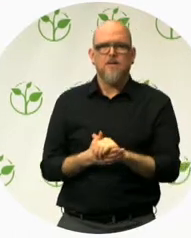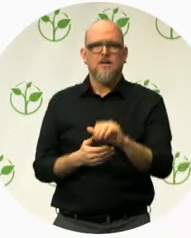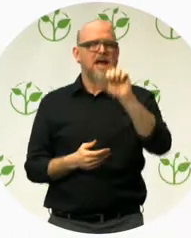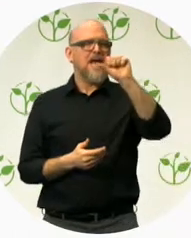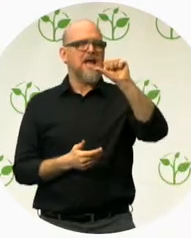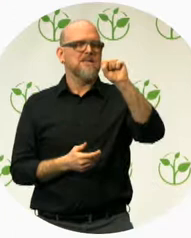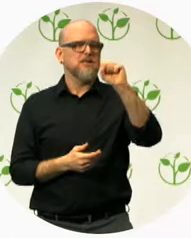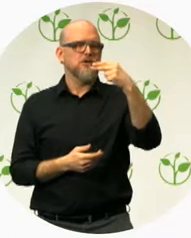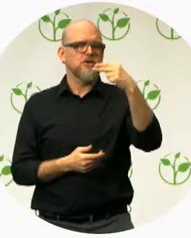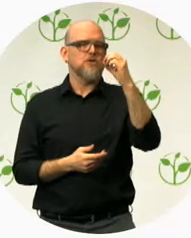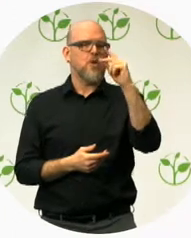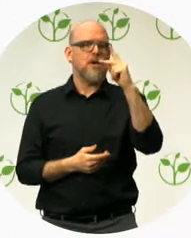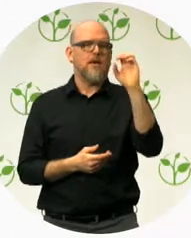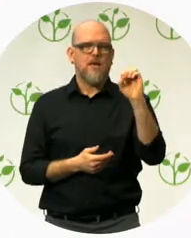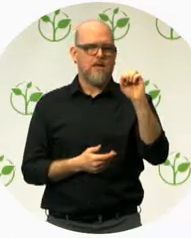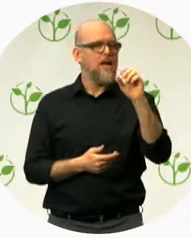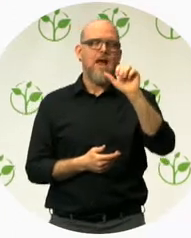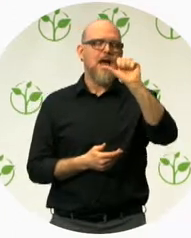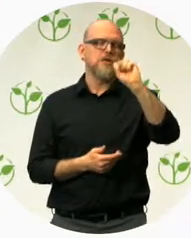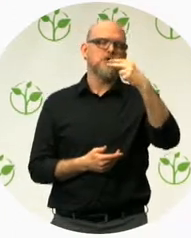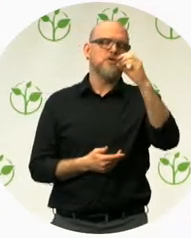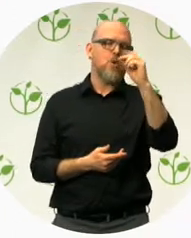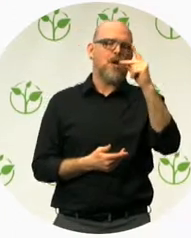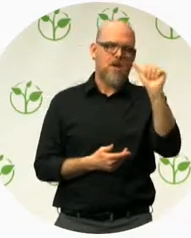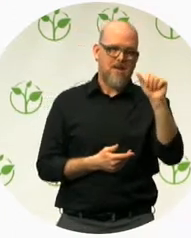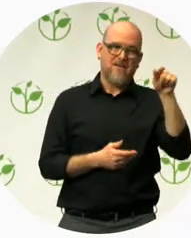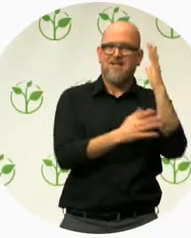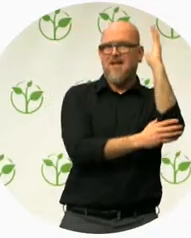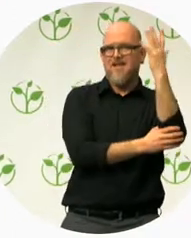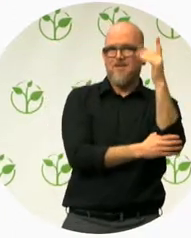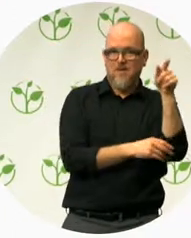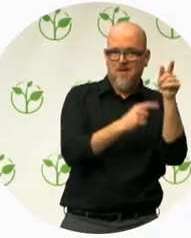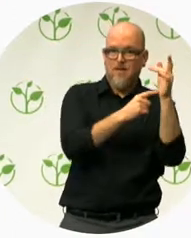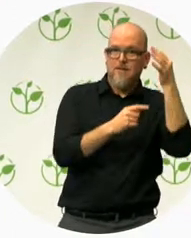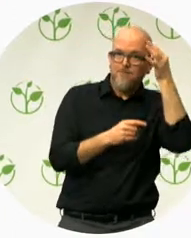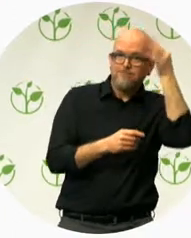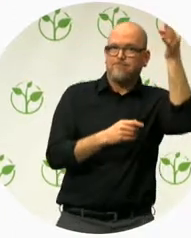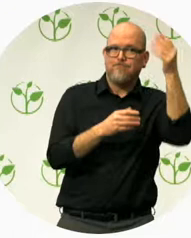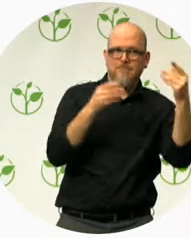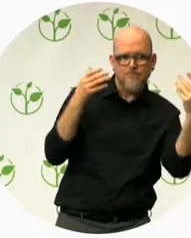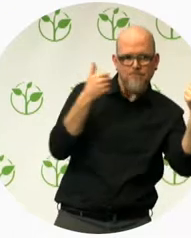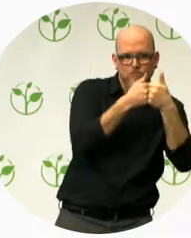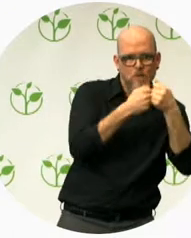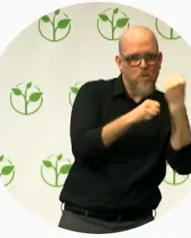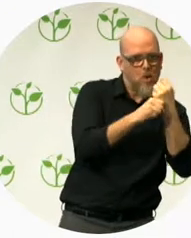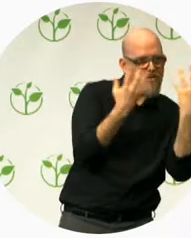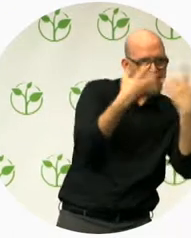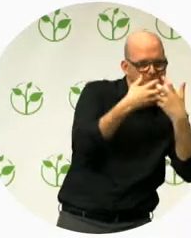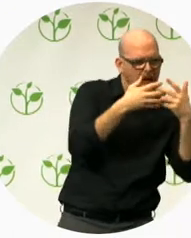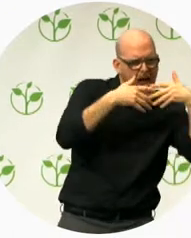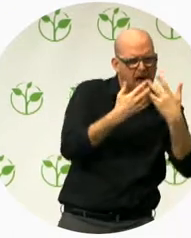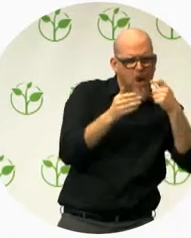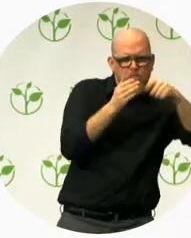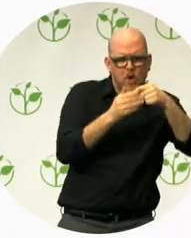together 10 social innovators from out of the 68 innovative practices